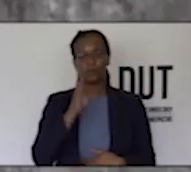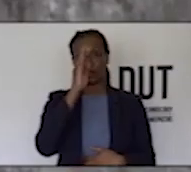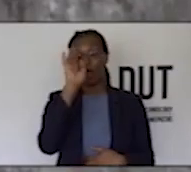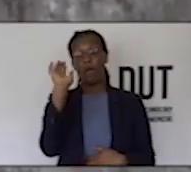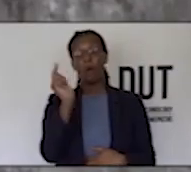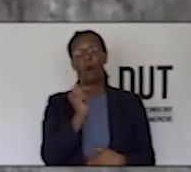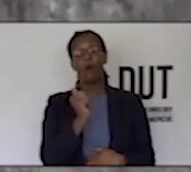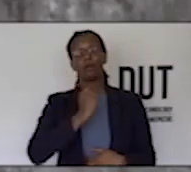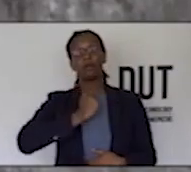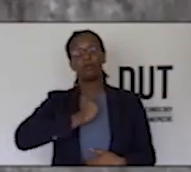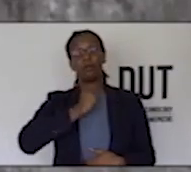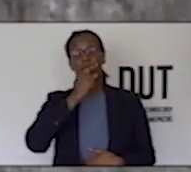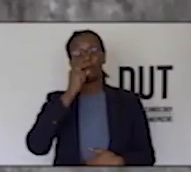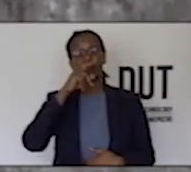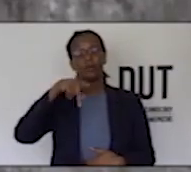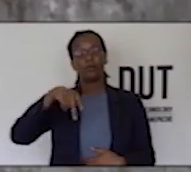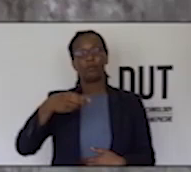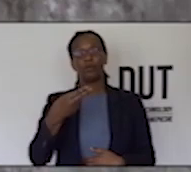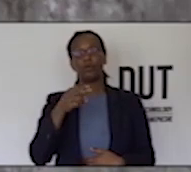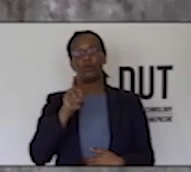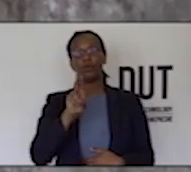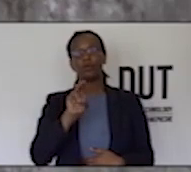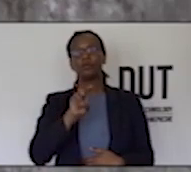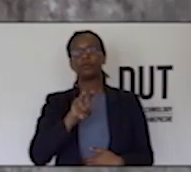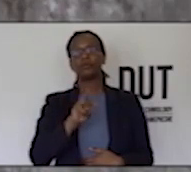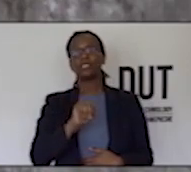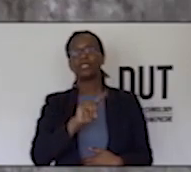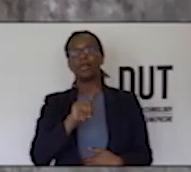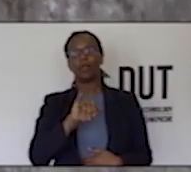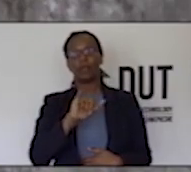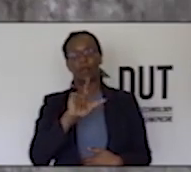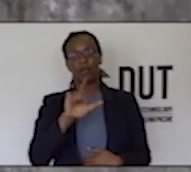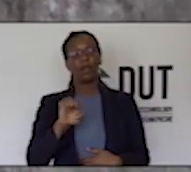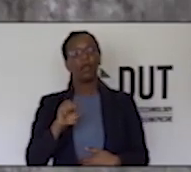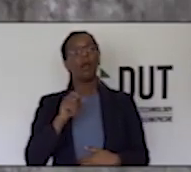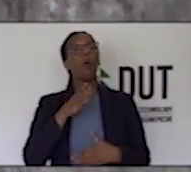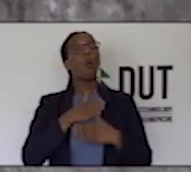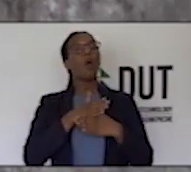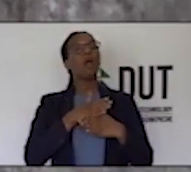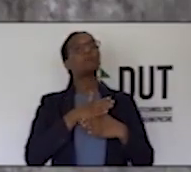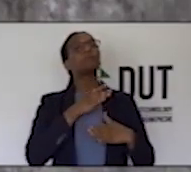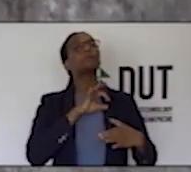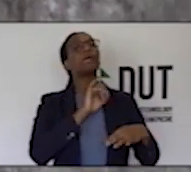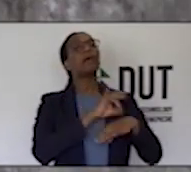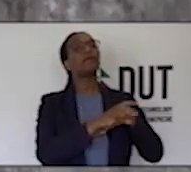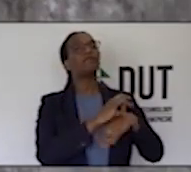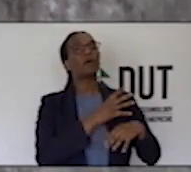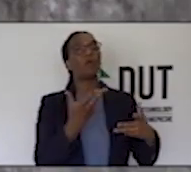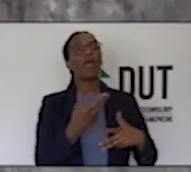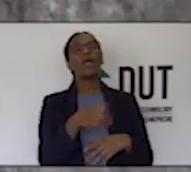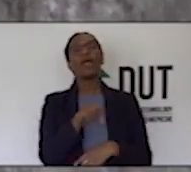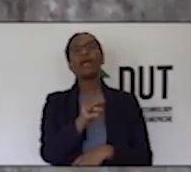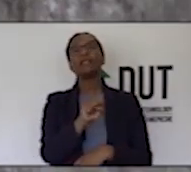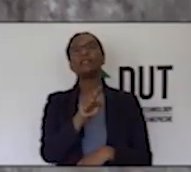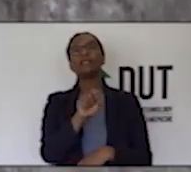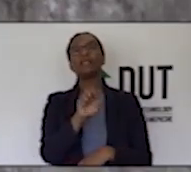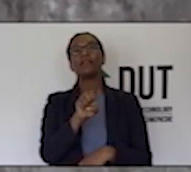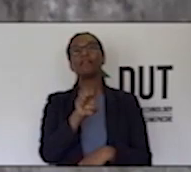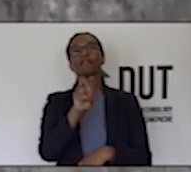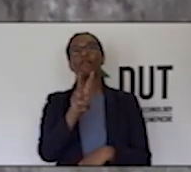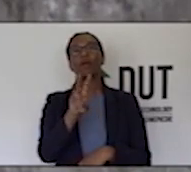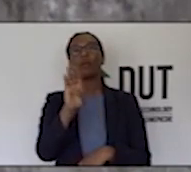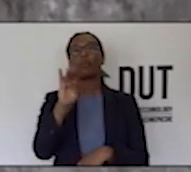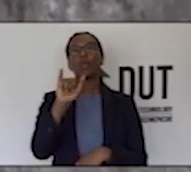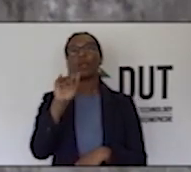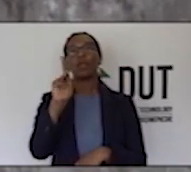Hi everyone, my name is Phumzile Monageng. I am the career advisor based at the Steve Biko campus. I